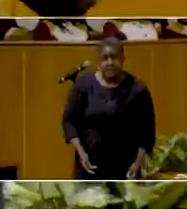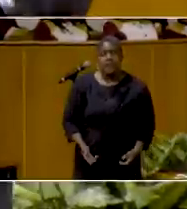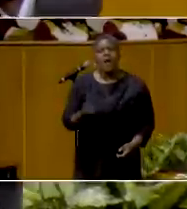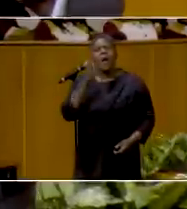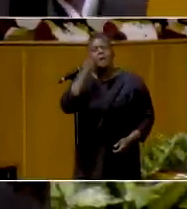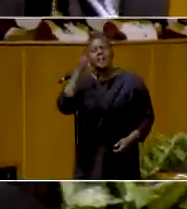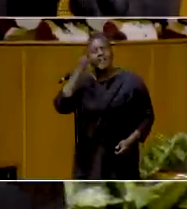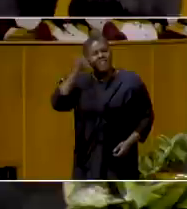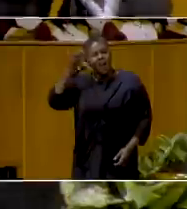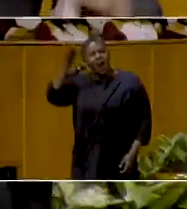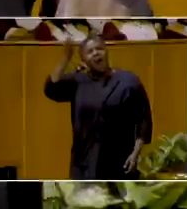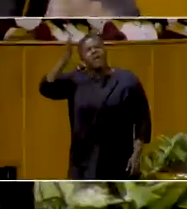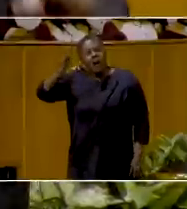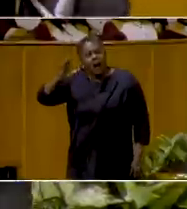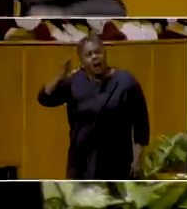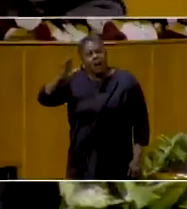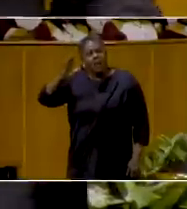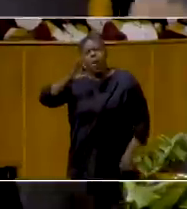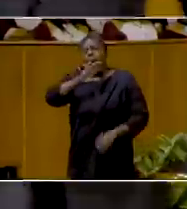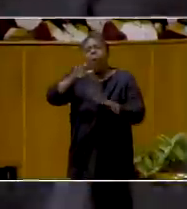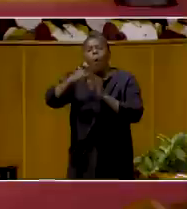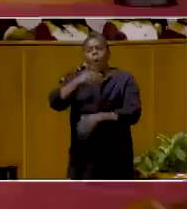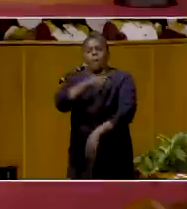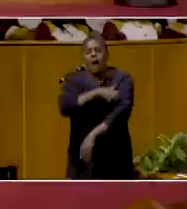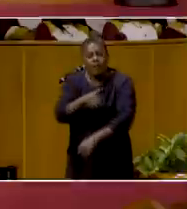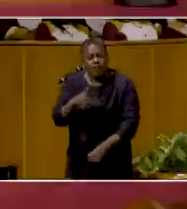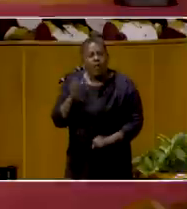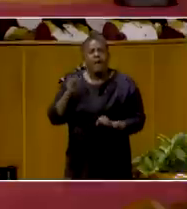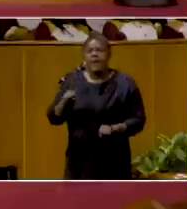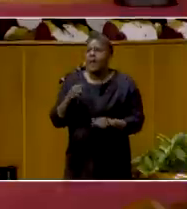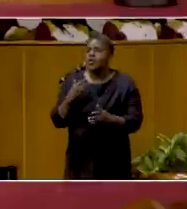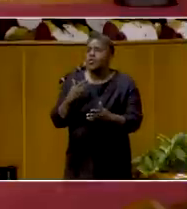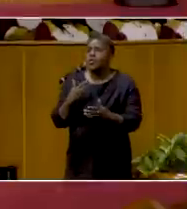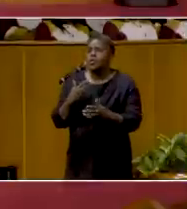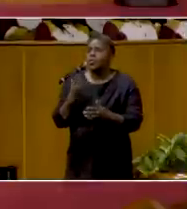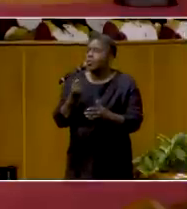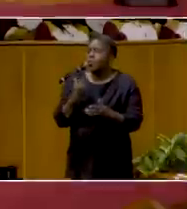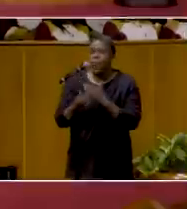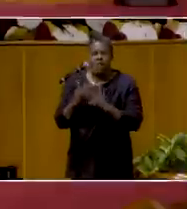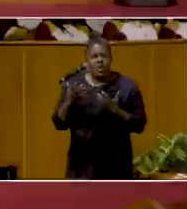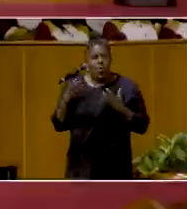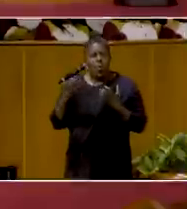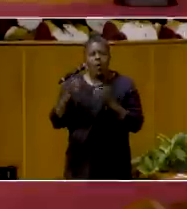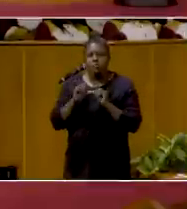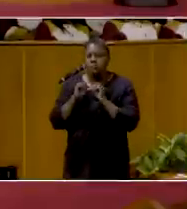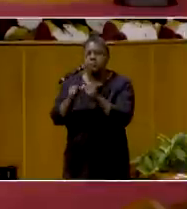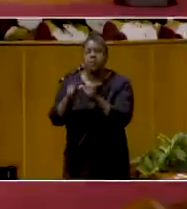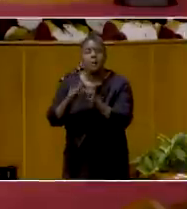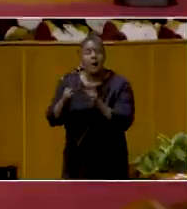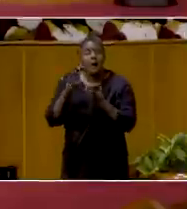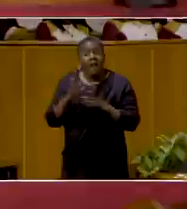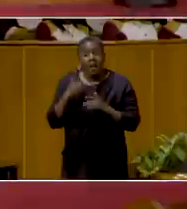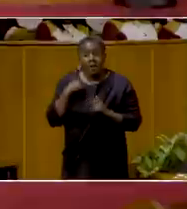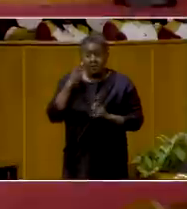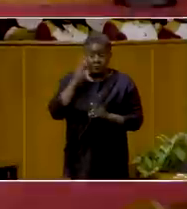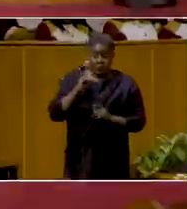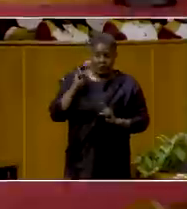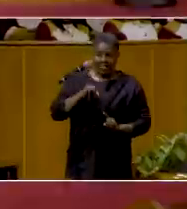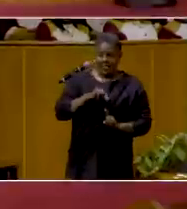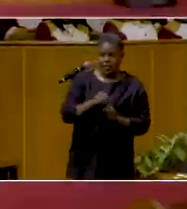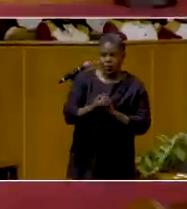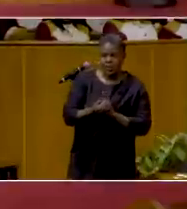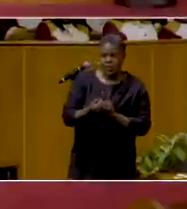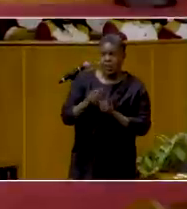Because if God is omnipotent and God can do whatever God wants to do, and yet God allows me to go through this,